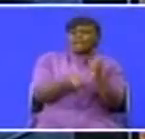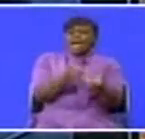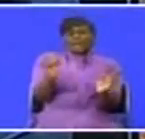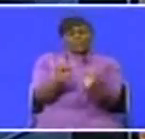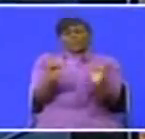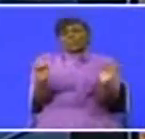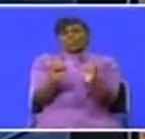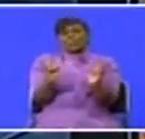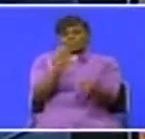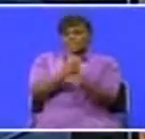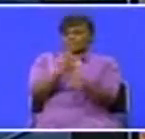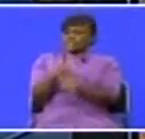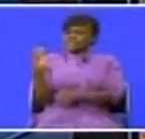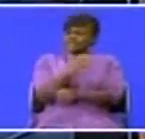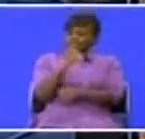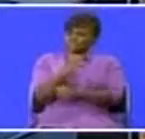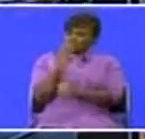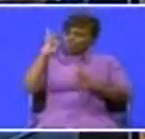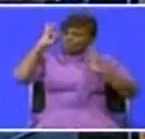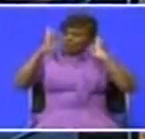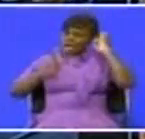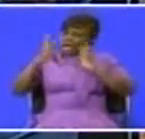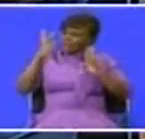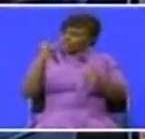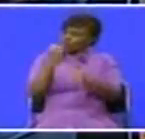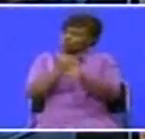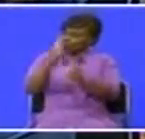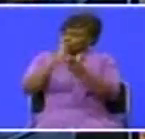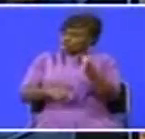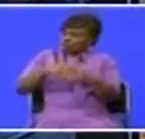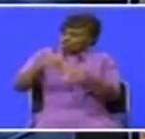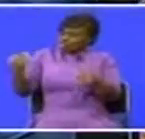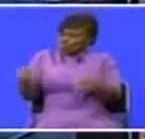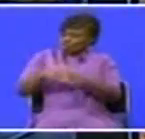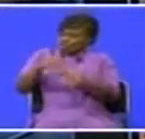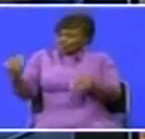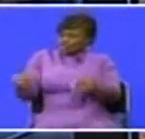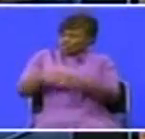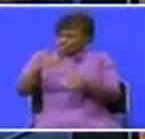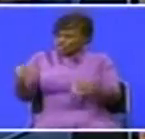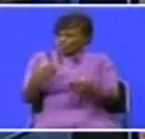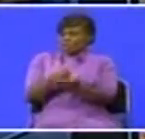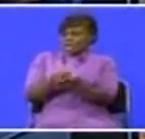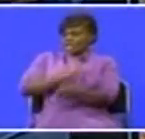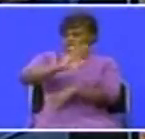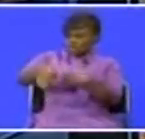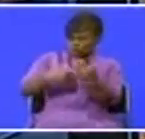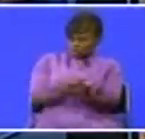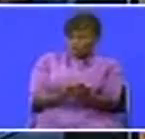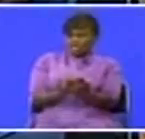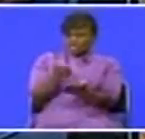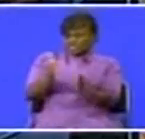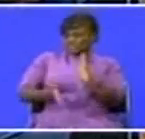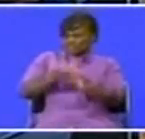where most customers panic and the first thing you do is rush to the bank and withdraw all your money. So that's just a